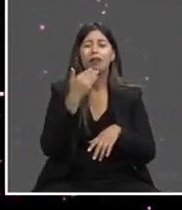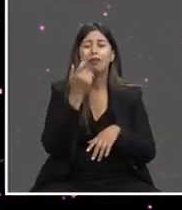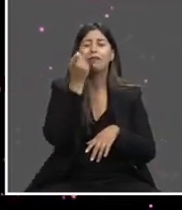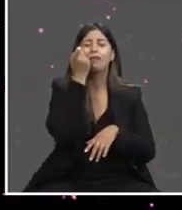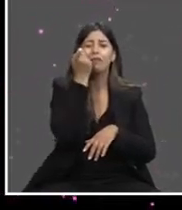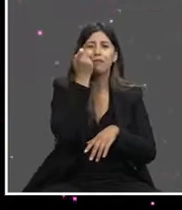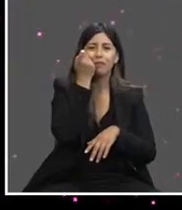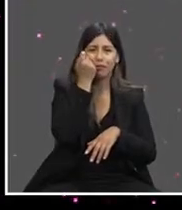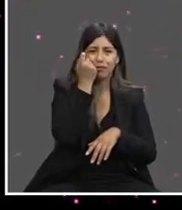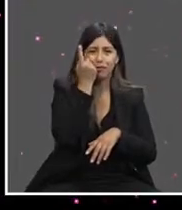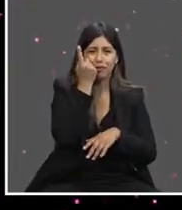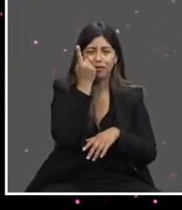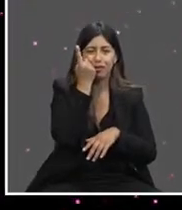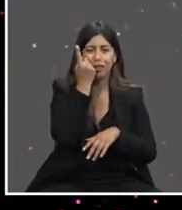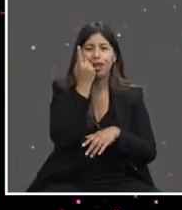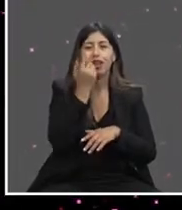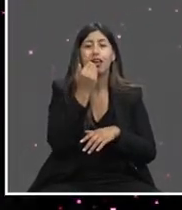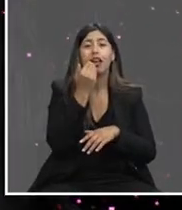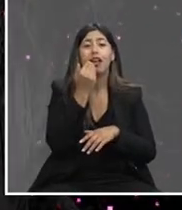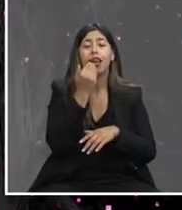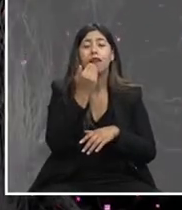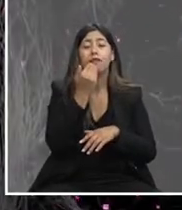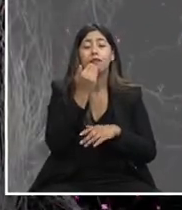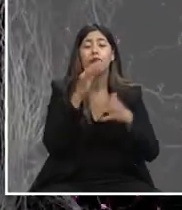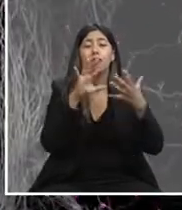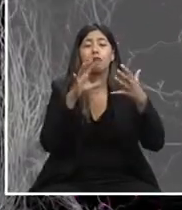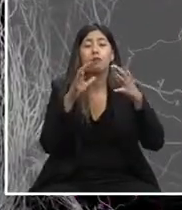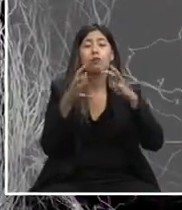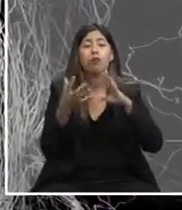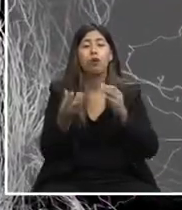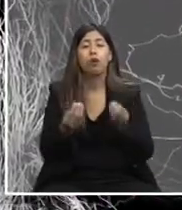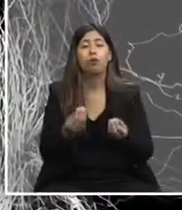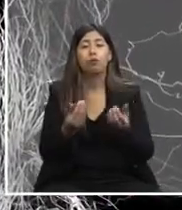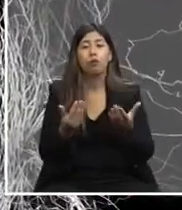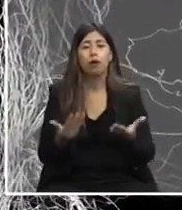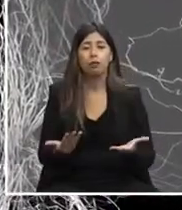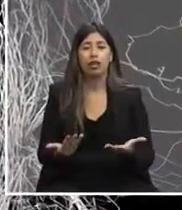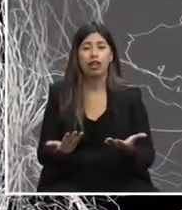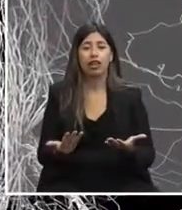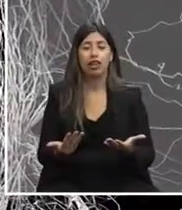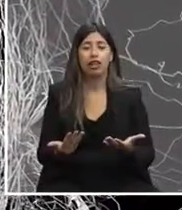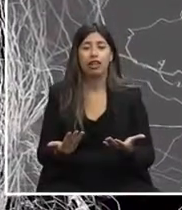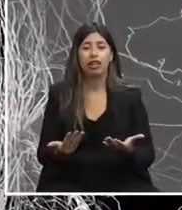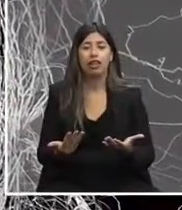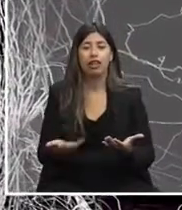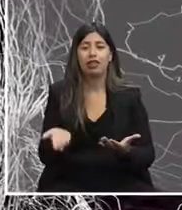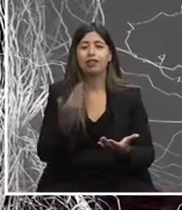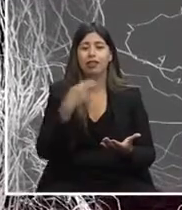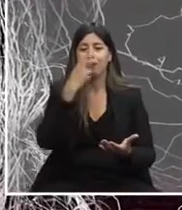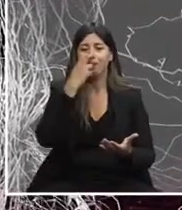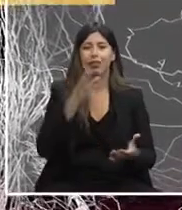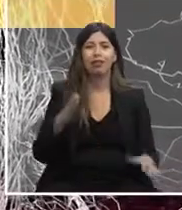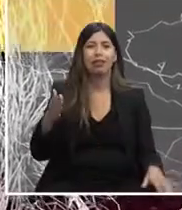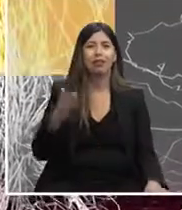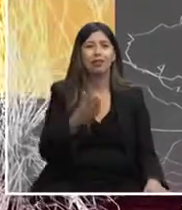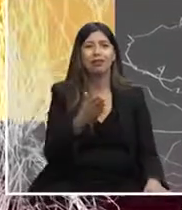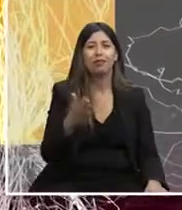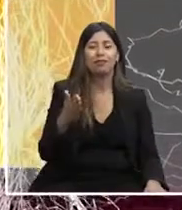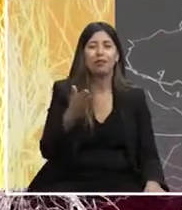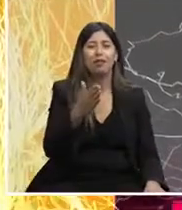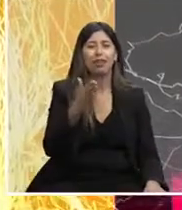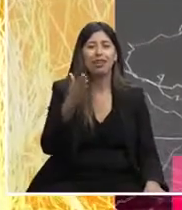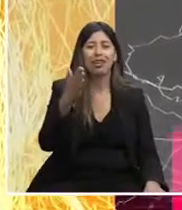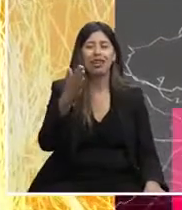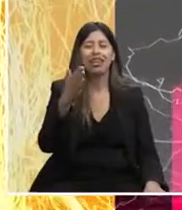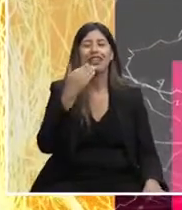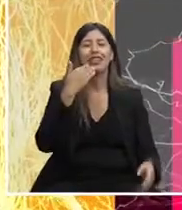our ancestors could only dream. We have begun to explore the other worlds in the heavens above us and to create virtual worlds